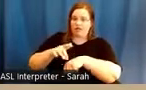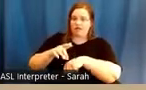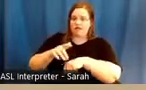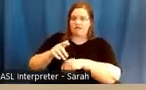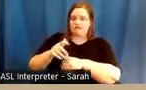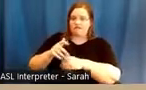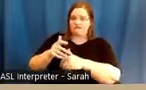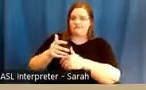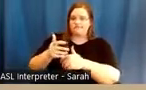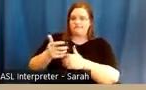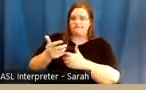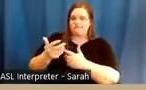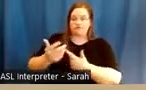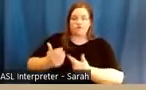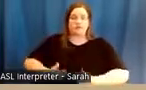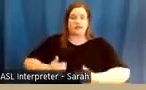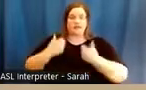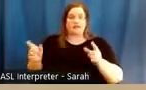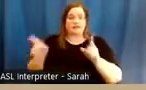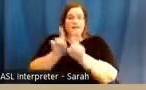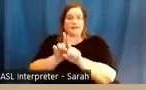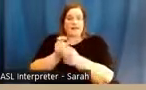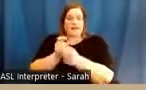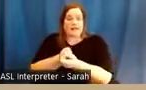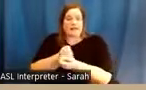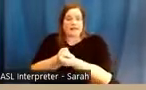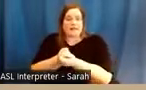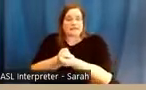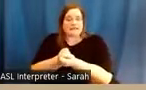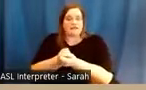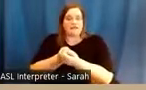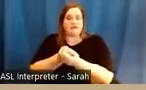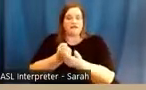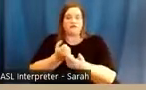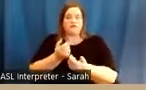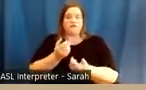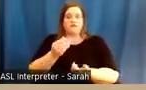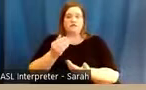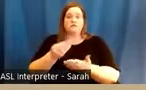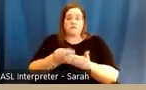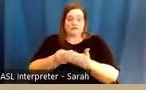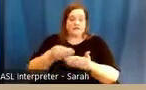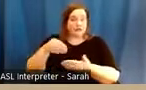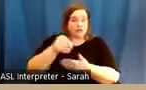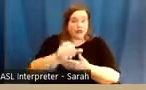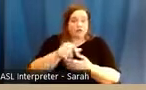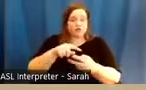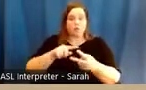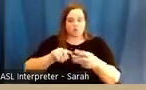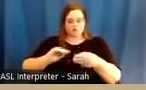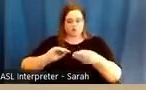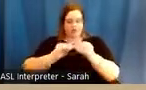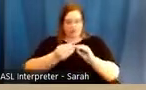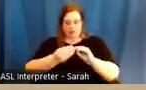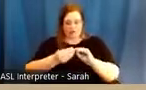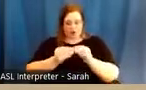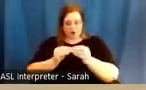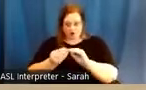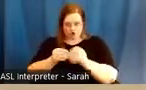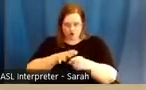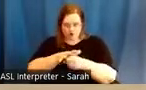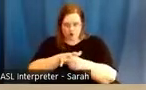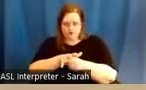to be live-in companions in the state, whether that's a salary issue or just a numbers person, a numbers issue,